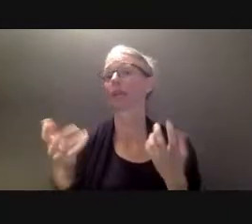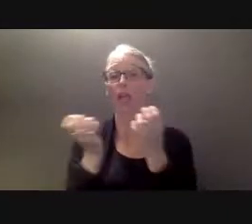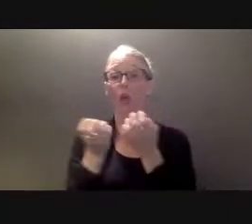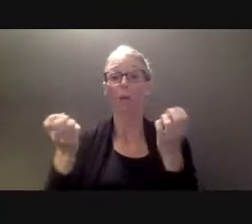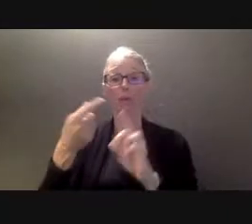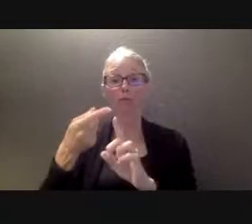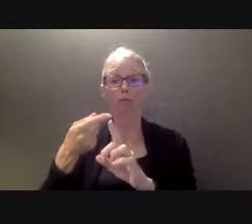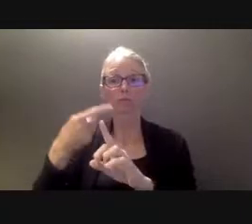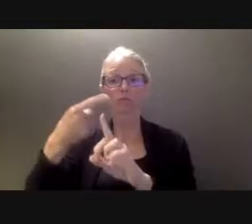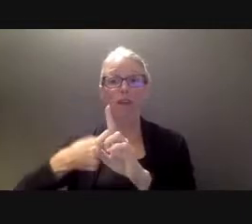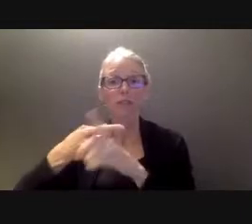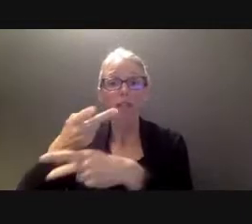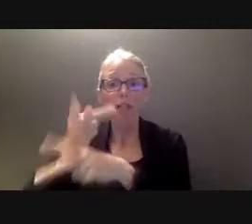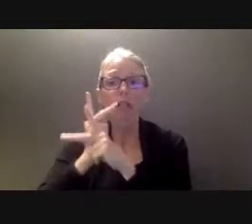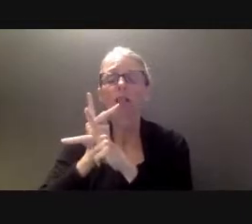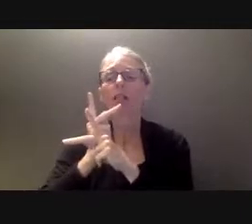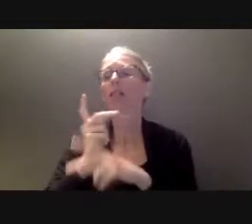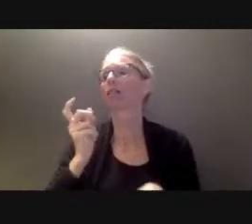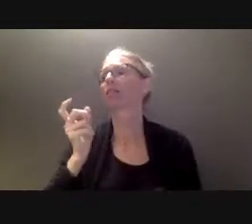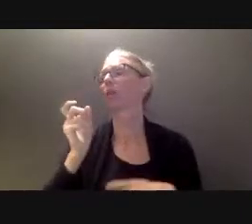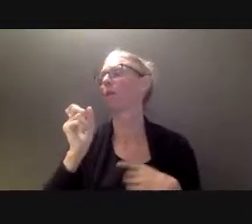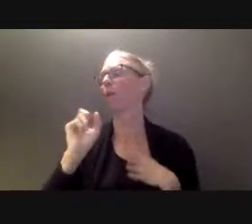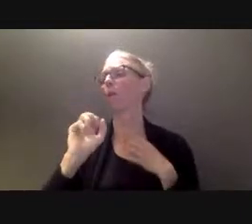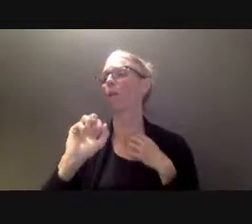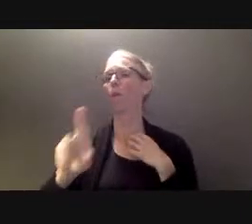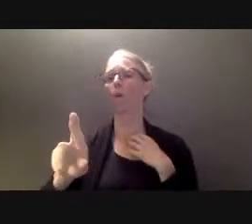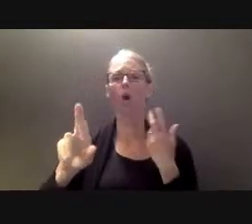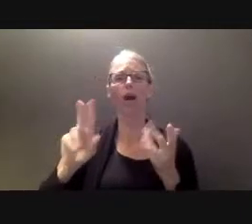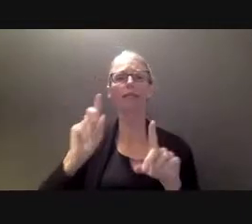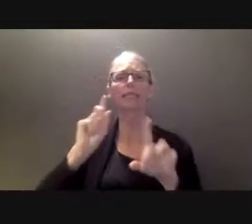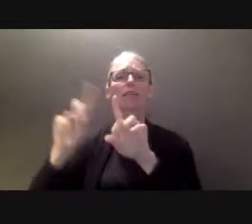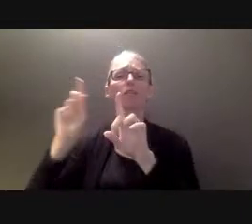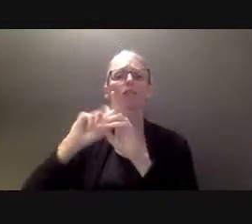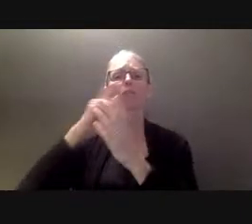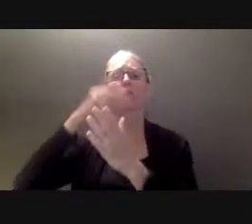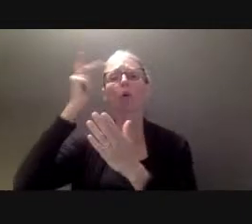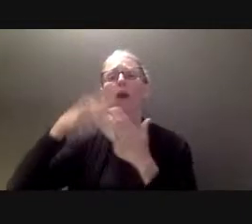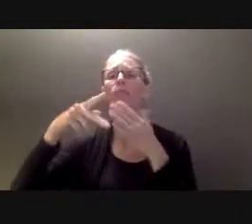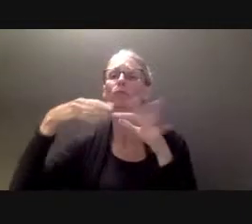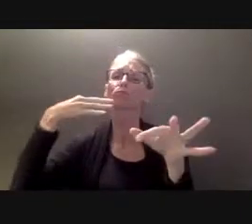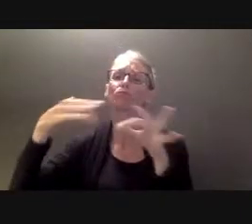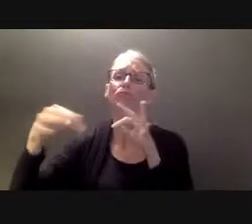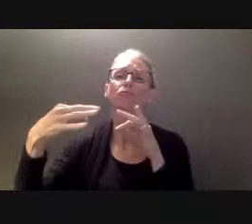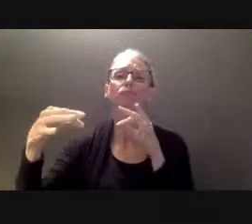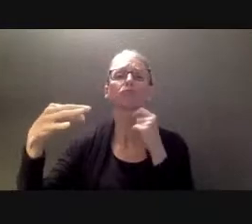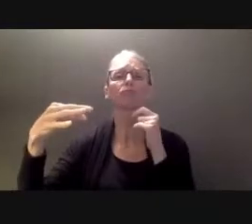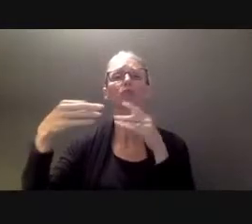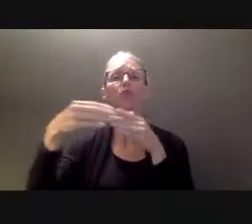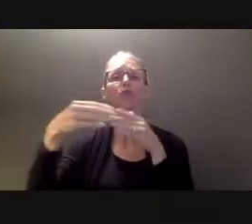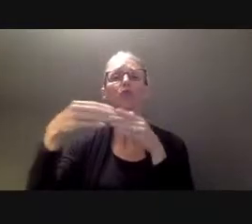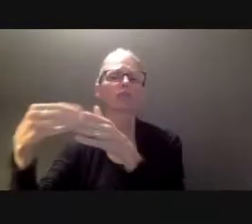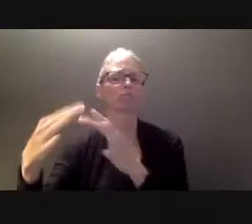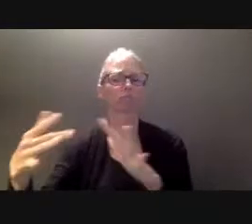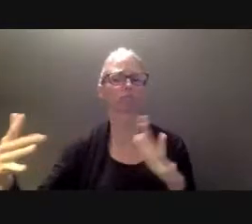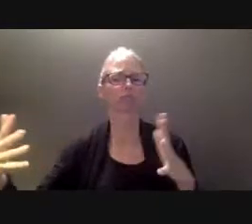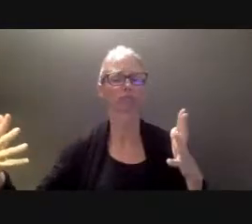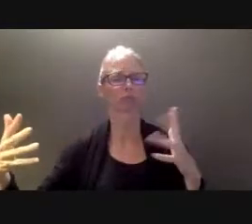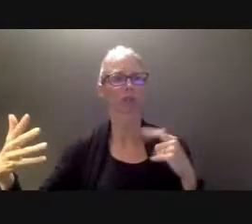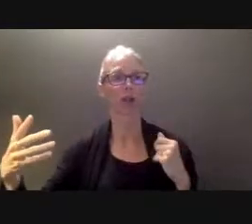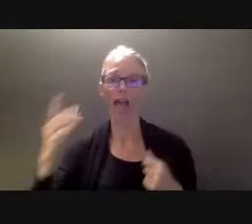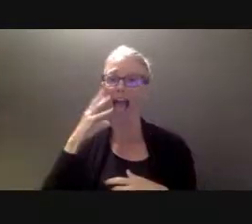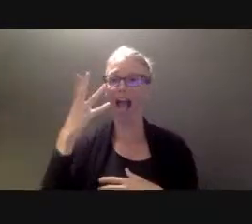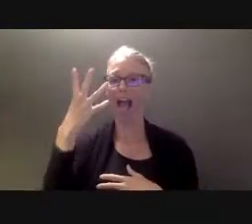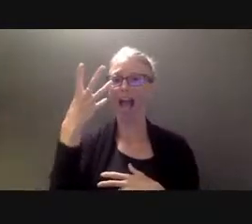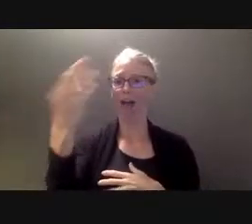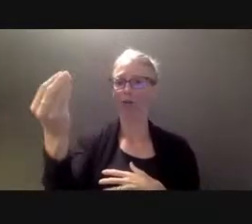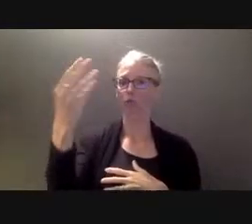on the ground. I love that element of charging. There's so many different facets to the outdoors, and